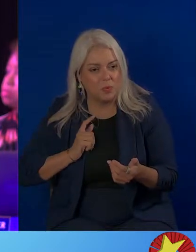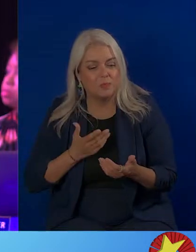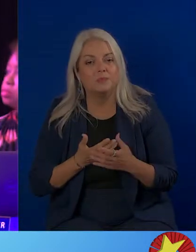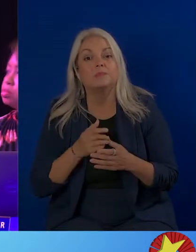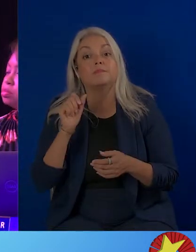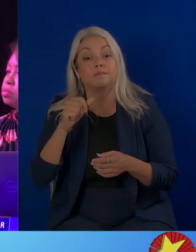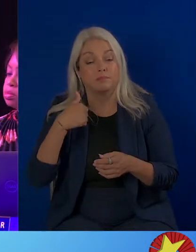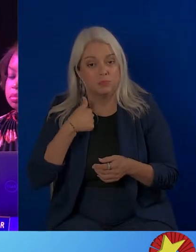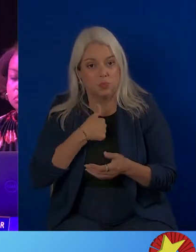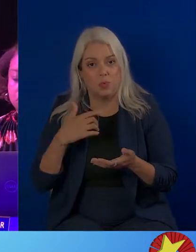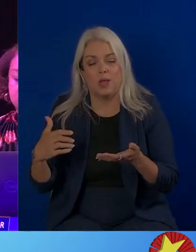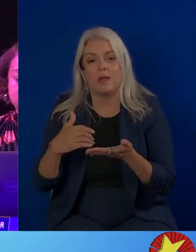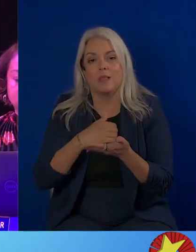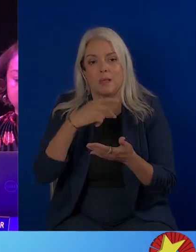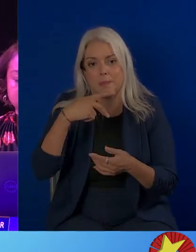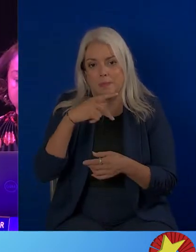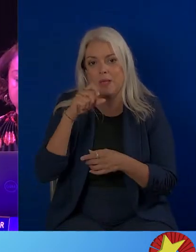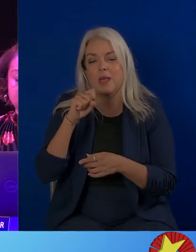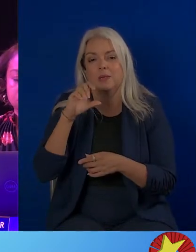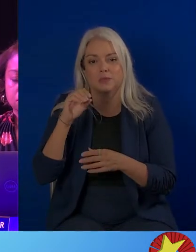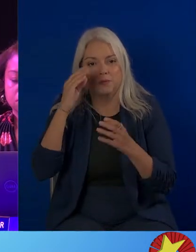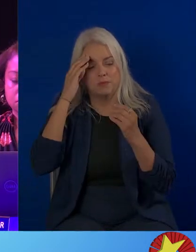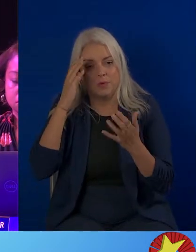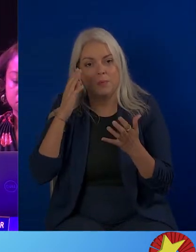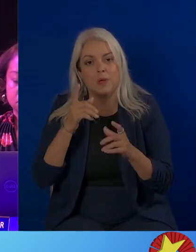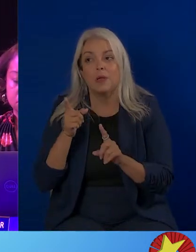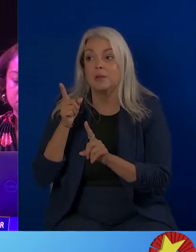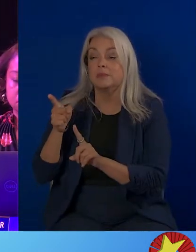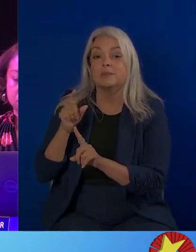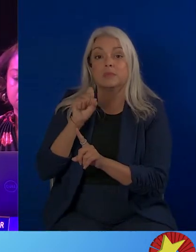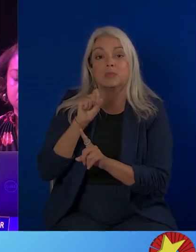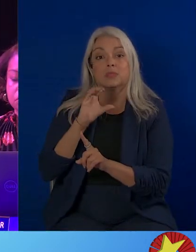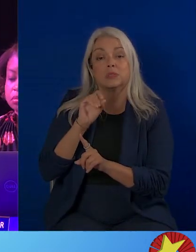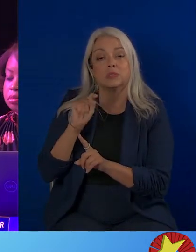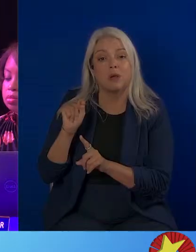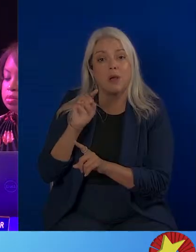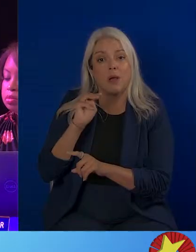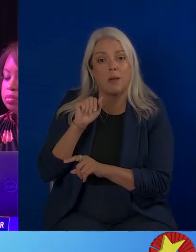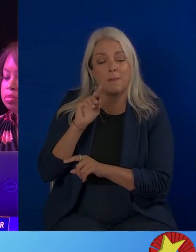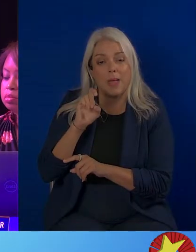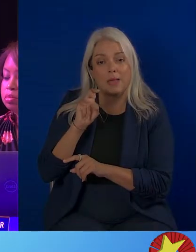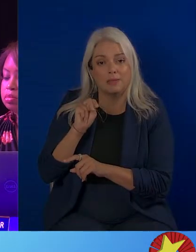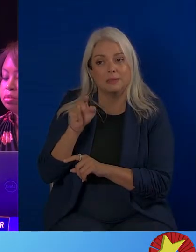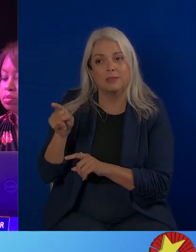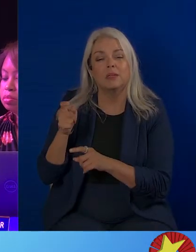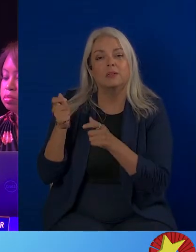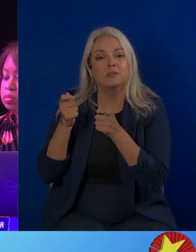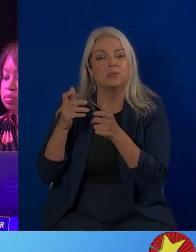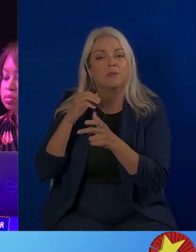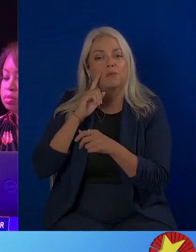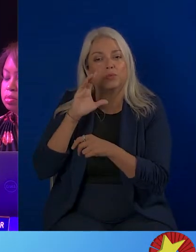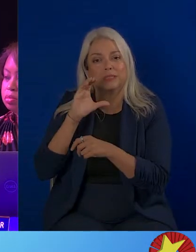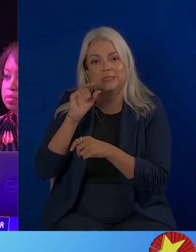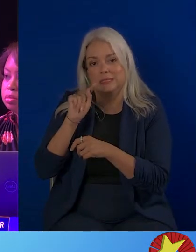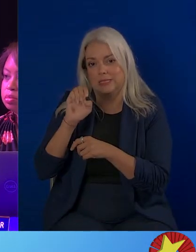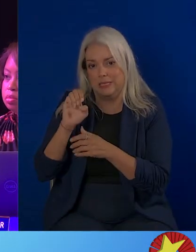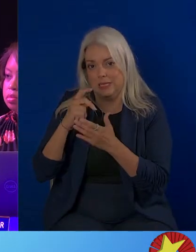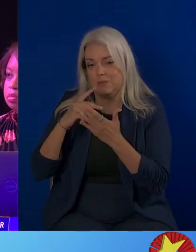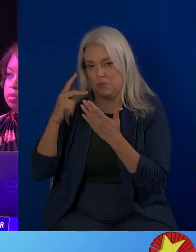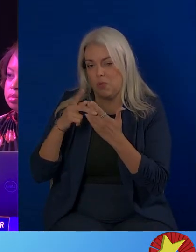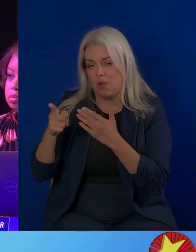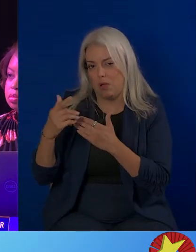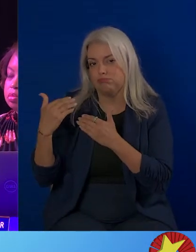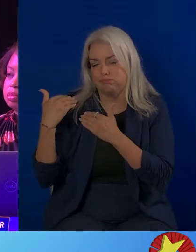data. Scott Matson with our CTE program is in charge of that. As Superintendent